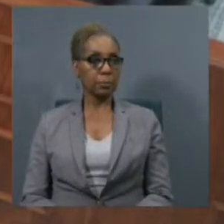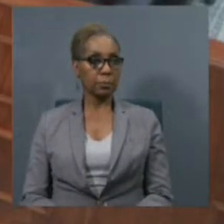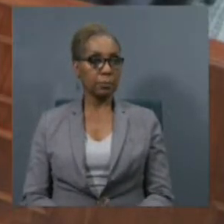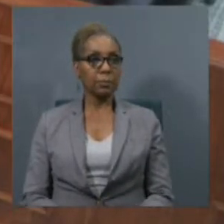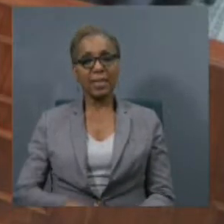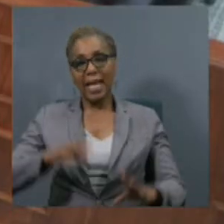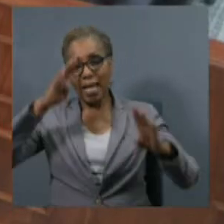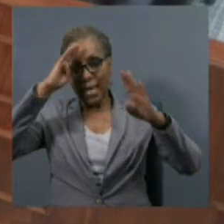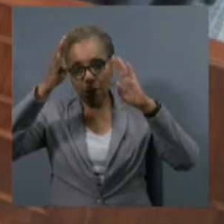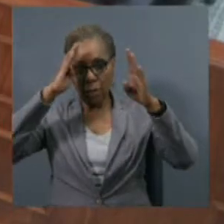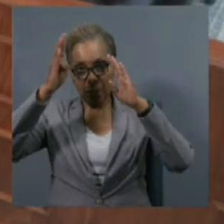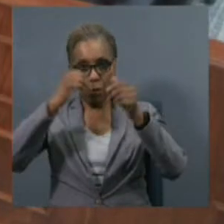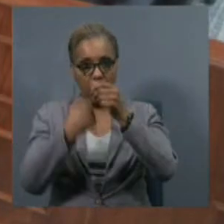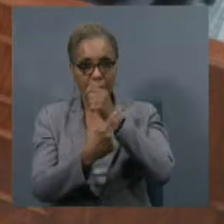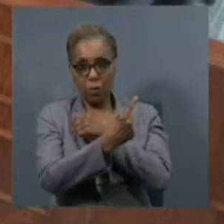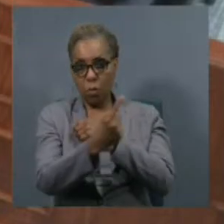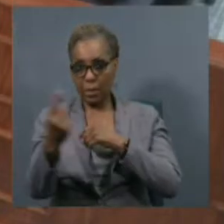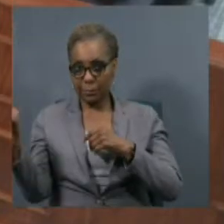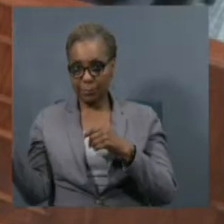Hello, everyone.